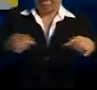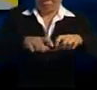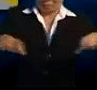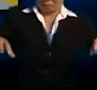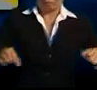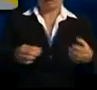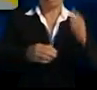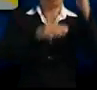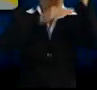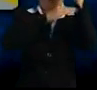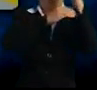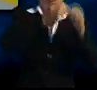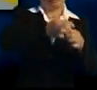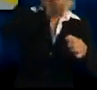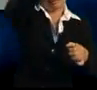retort stand,